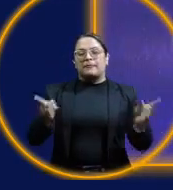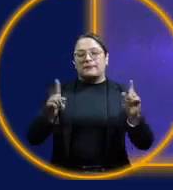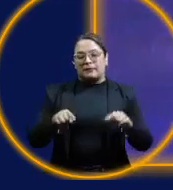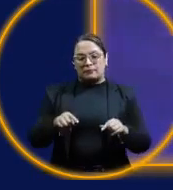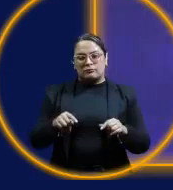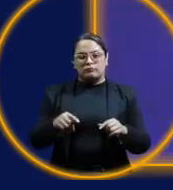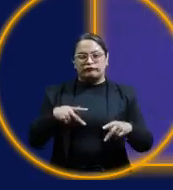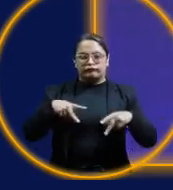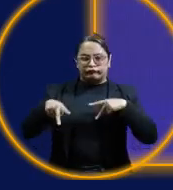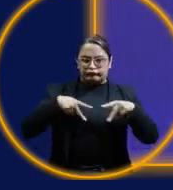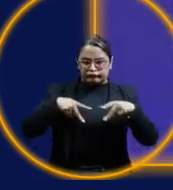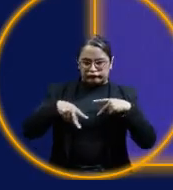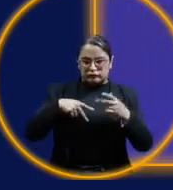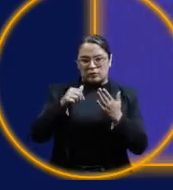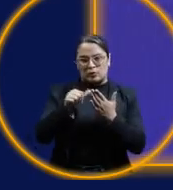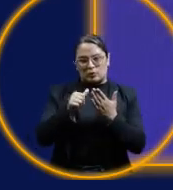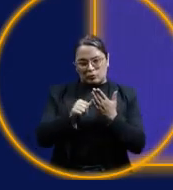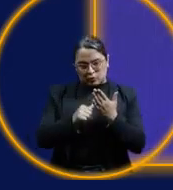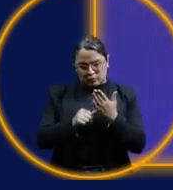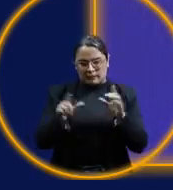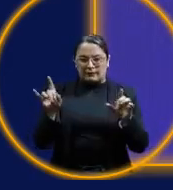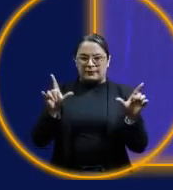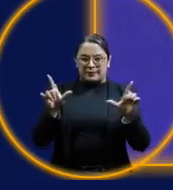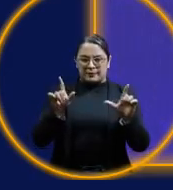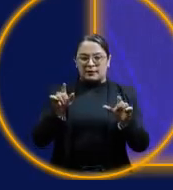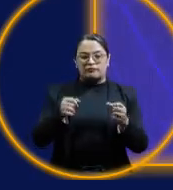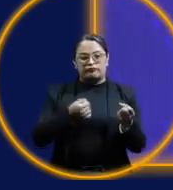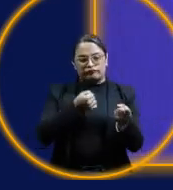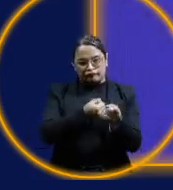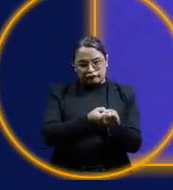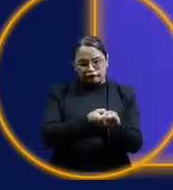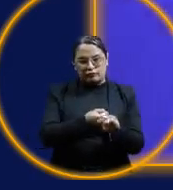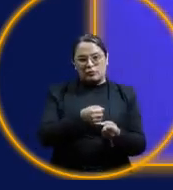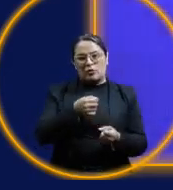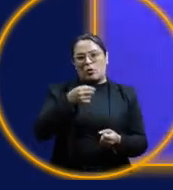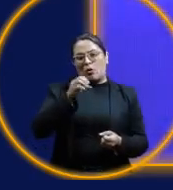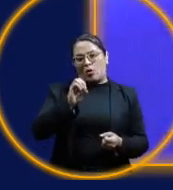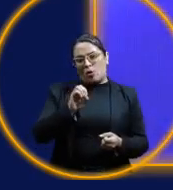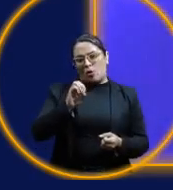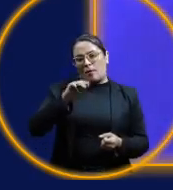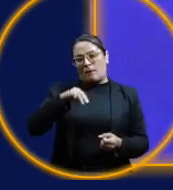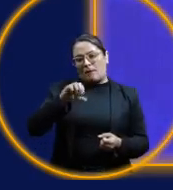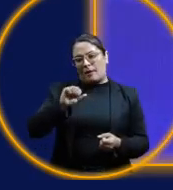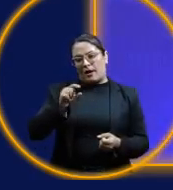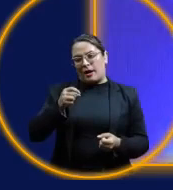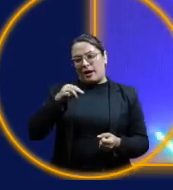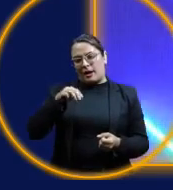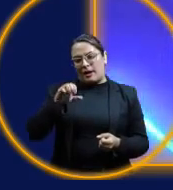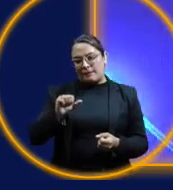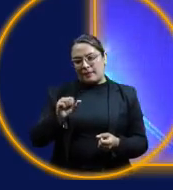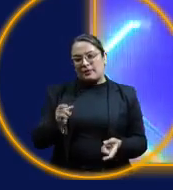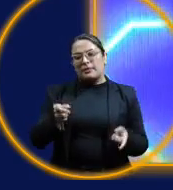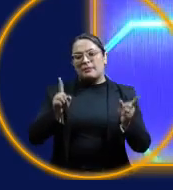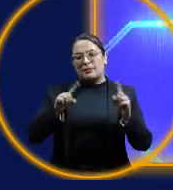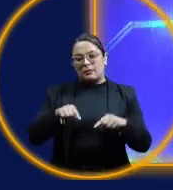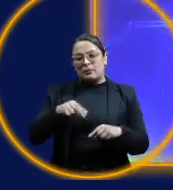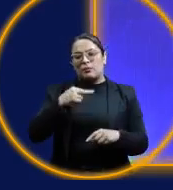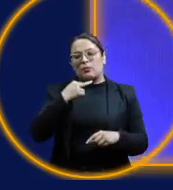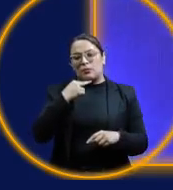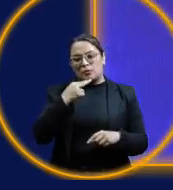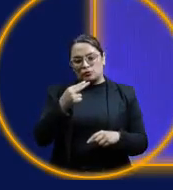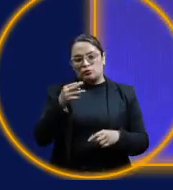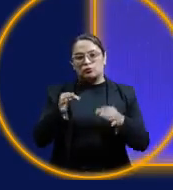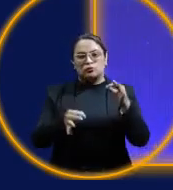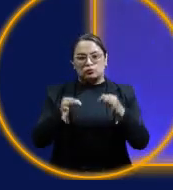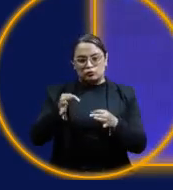highlights her and She's there in PR of thebert report and supports causes like om ham Gates rock and voice